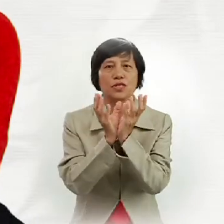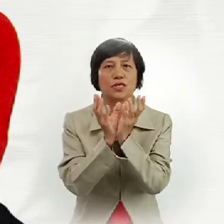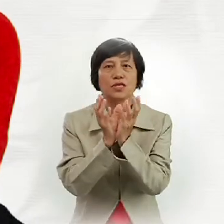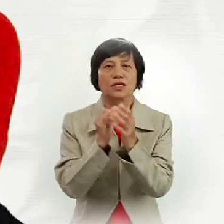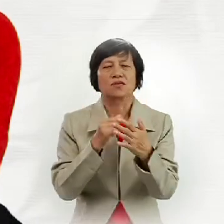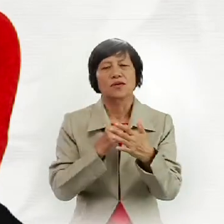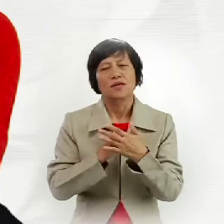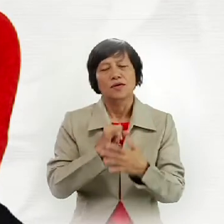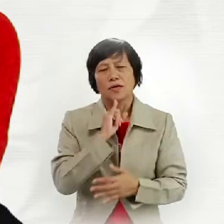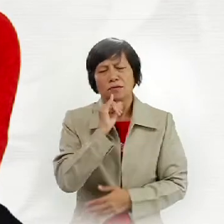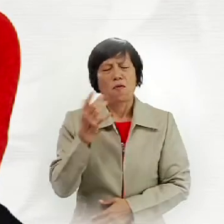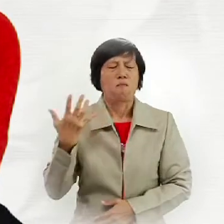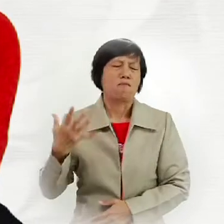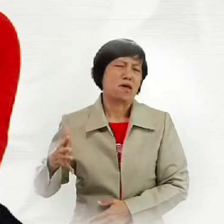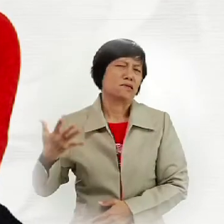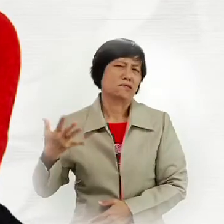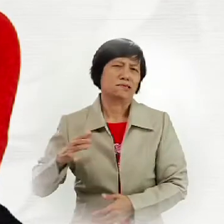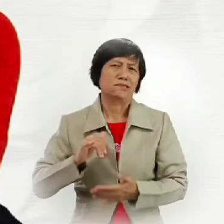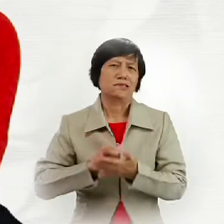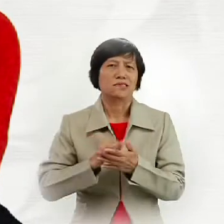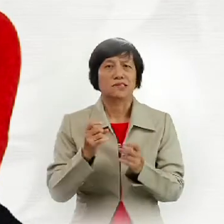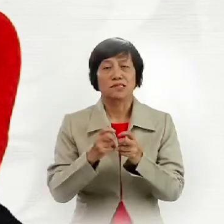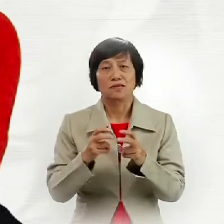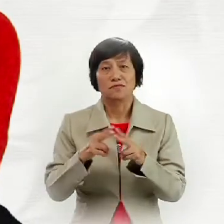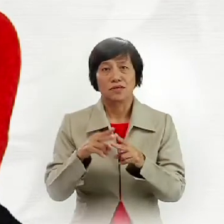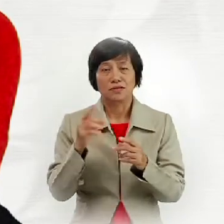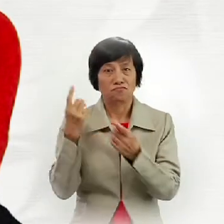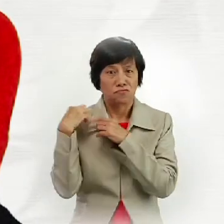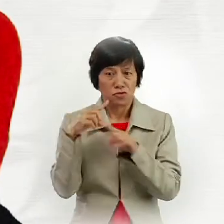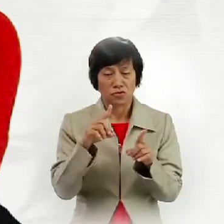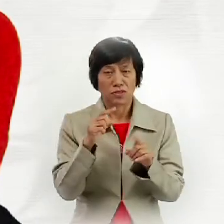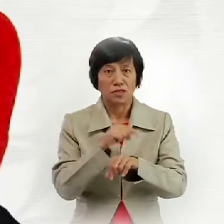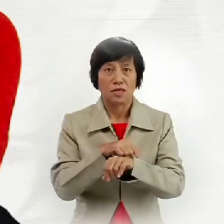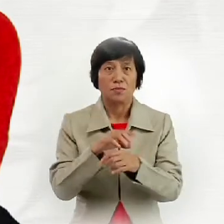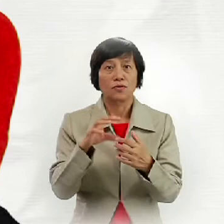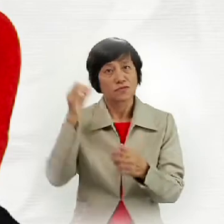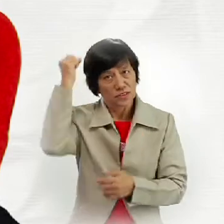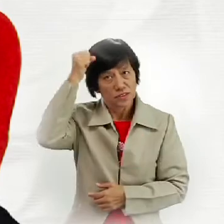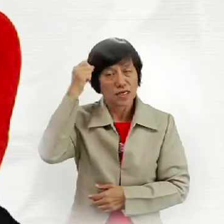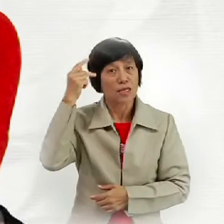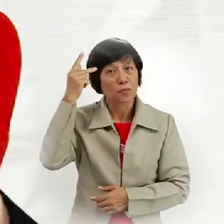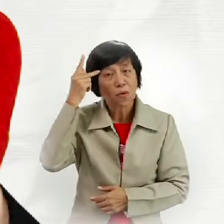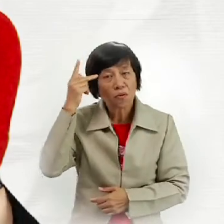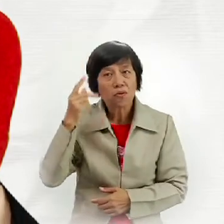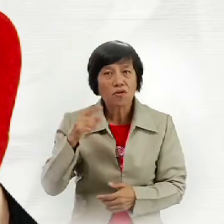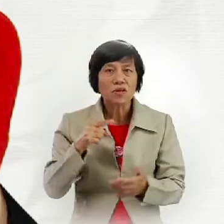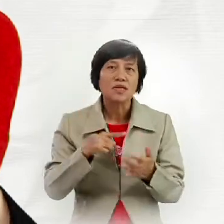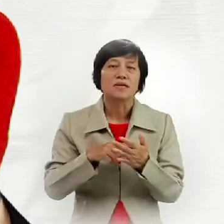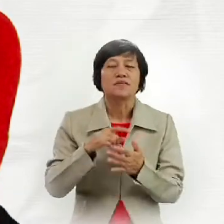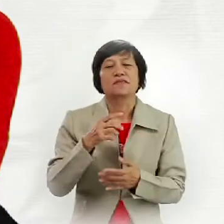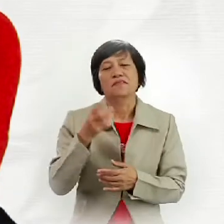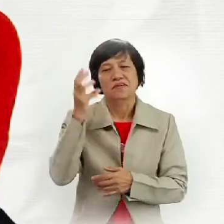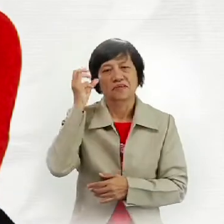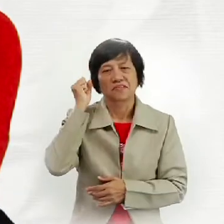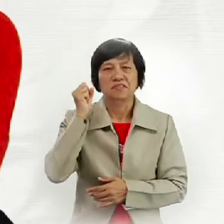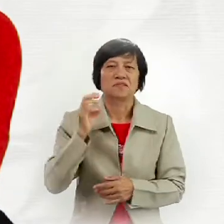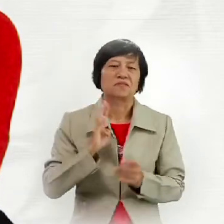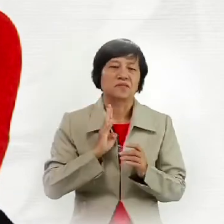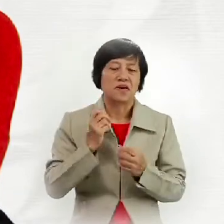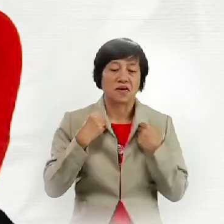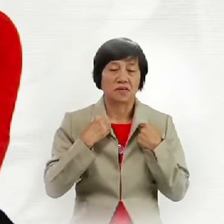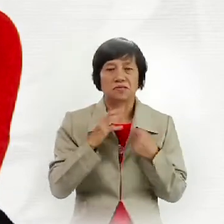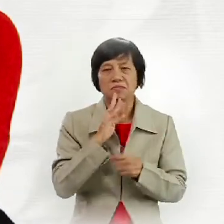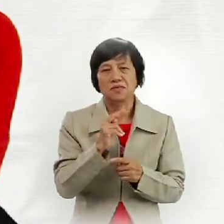It is amazing that even during the time of St. Paul, this has been a concern already,